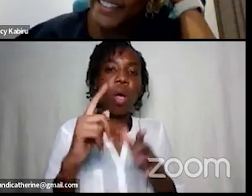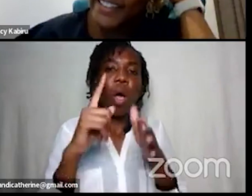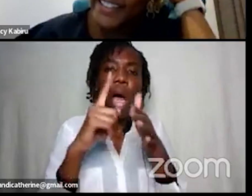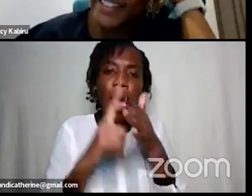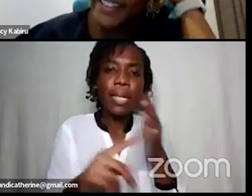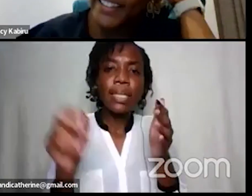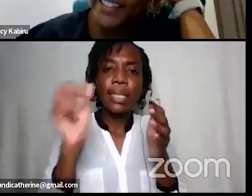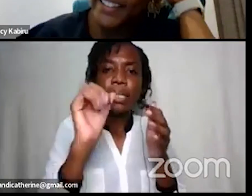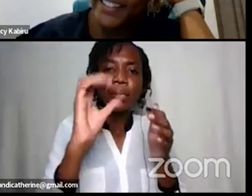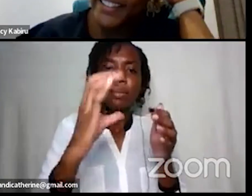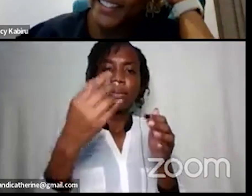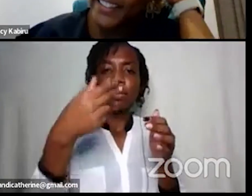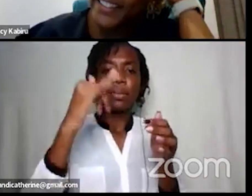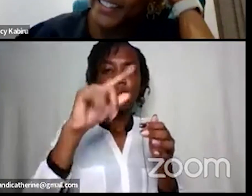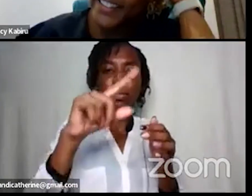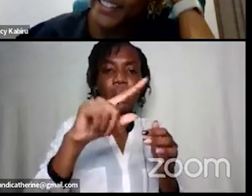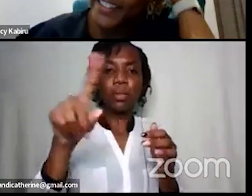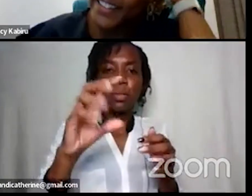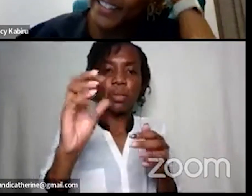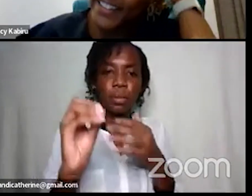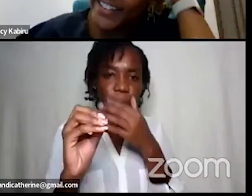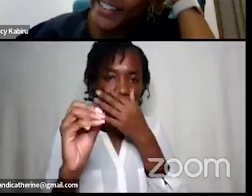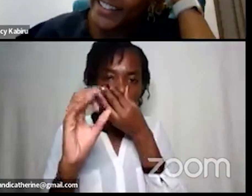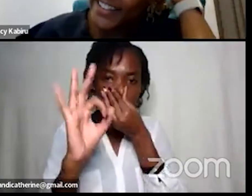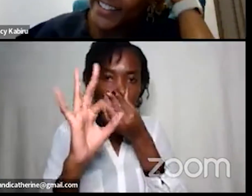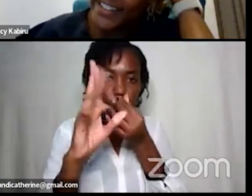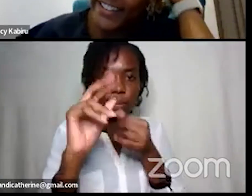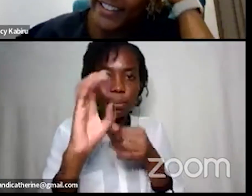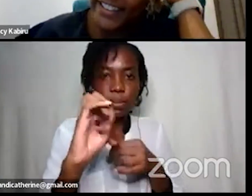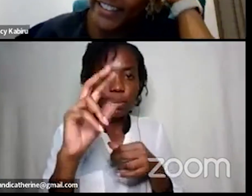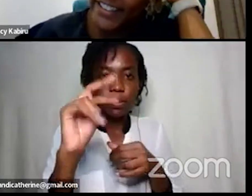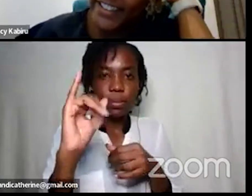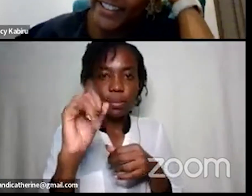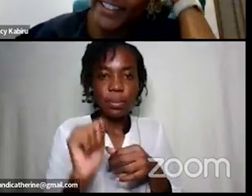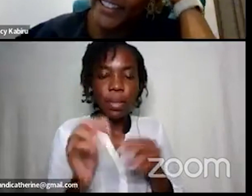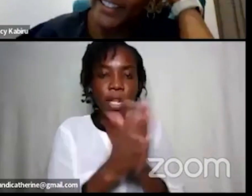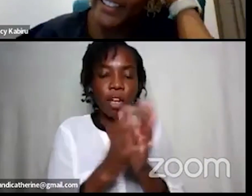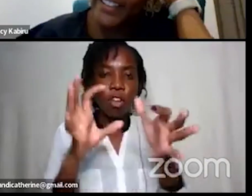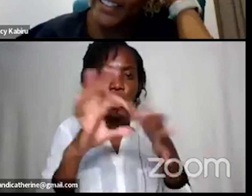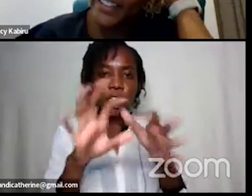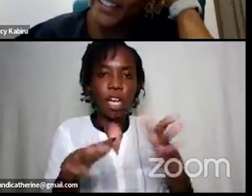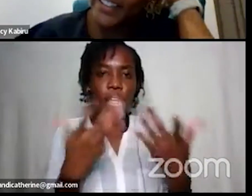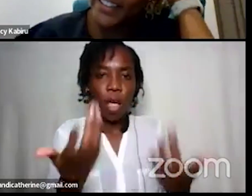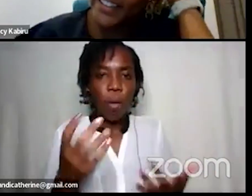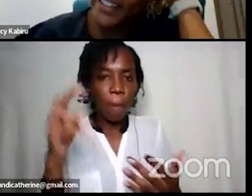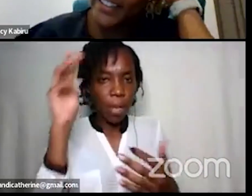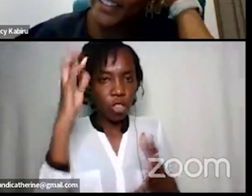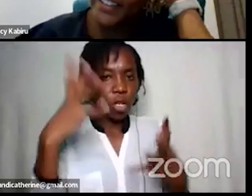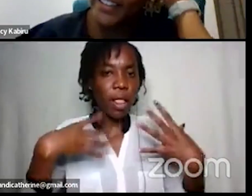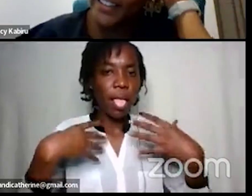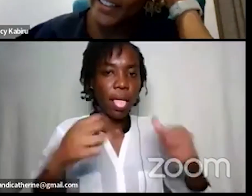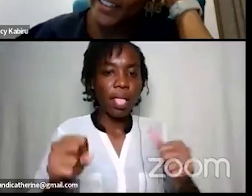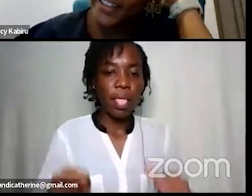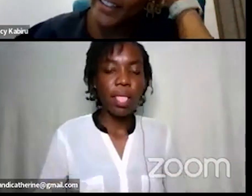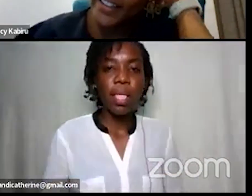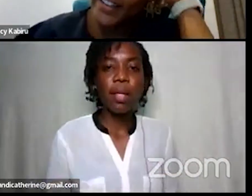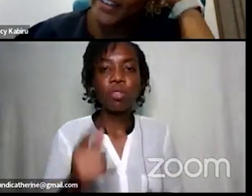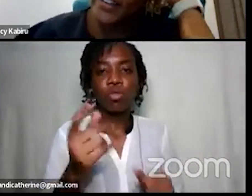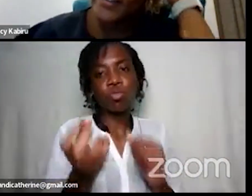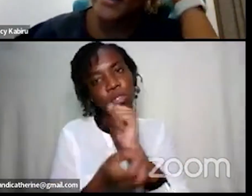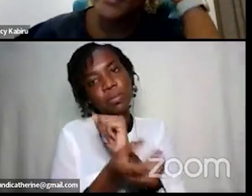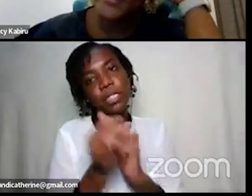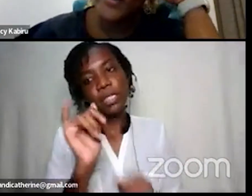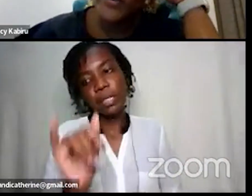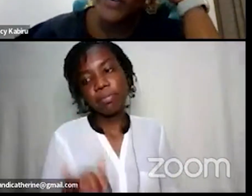schizophrenia, and is it connected to mental health? And if it's connected, how is it connected? If you may just expound on that,